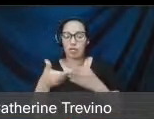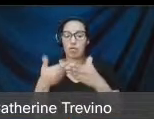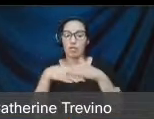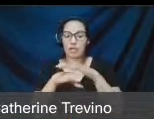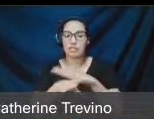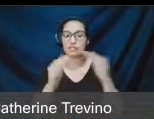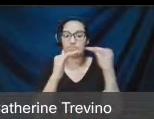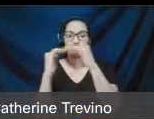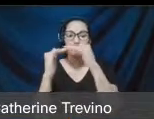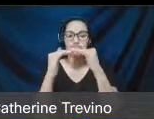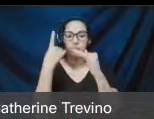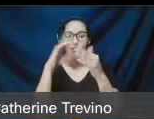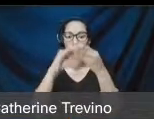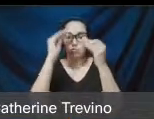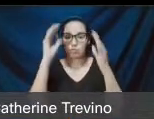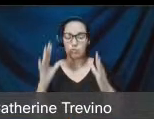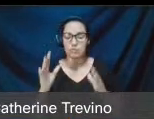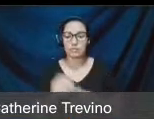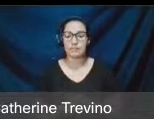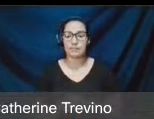slide, please.